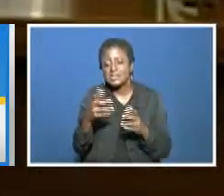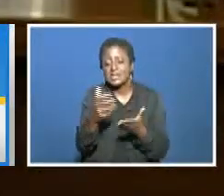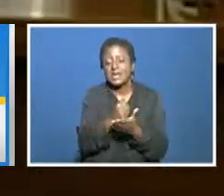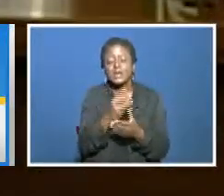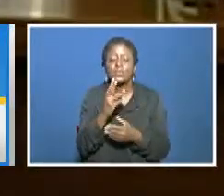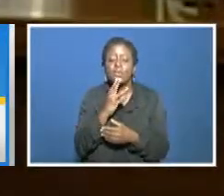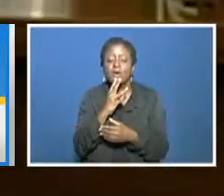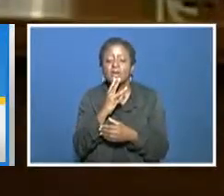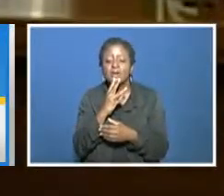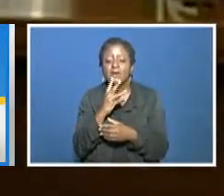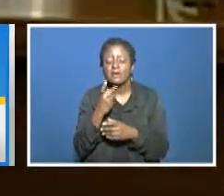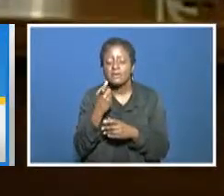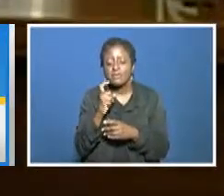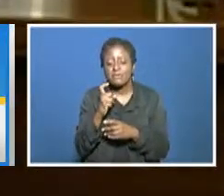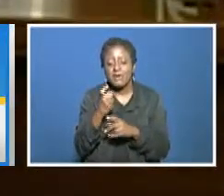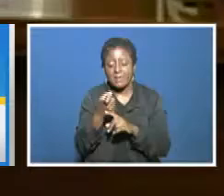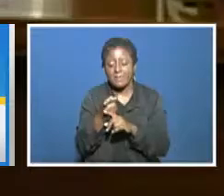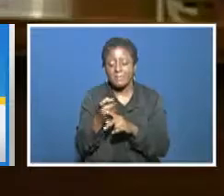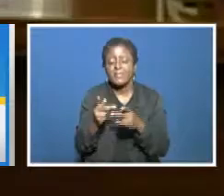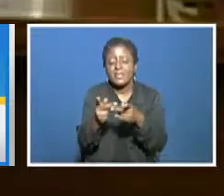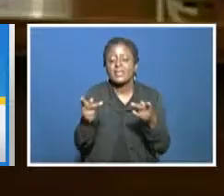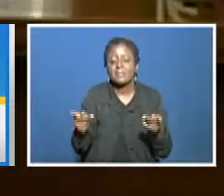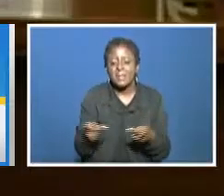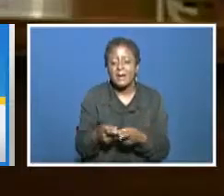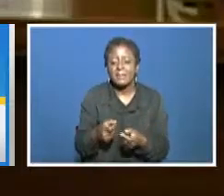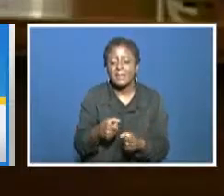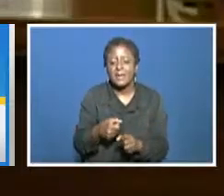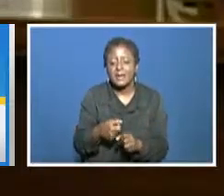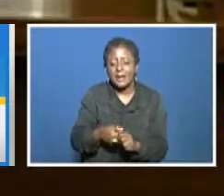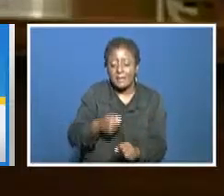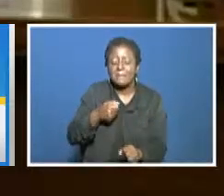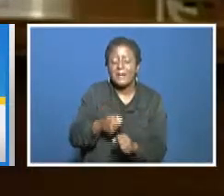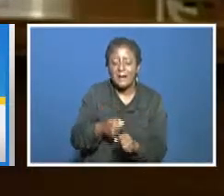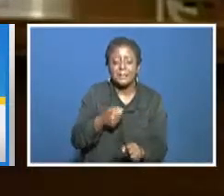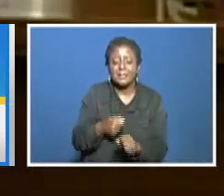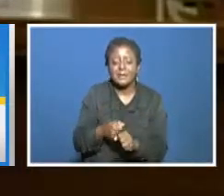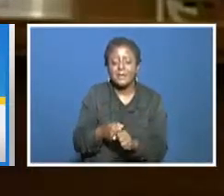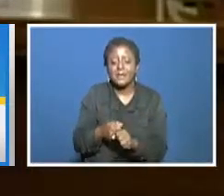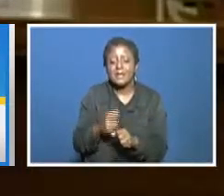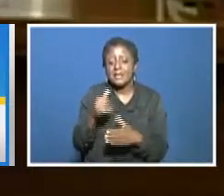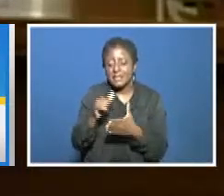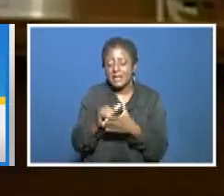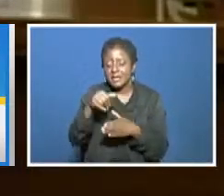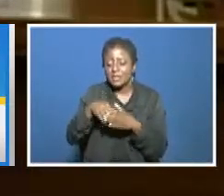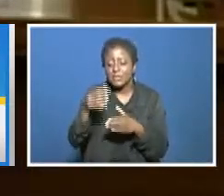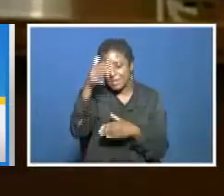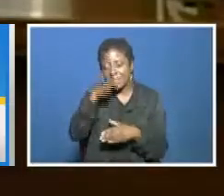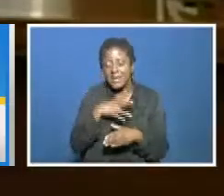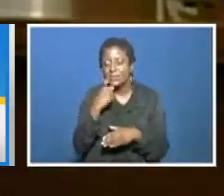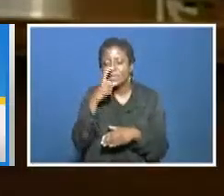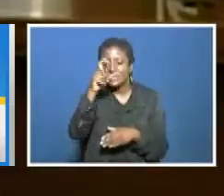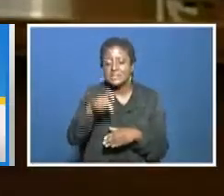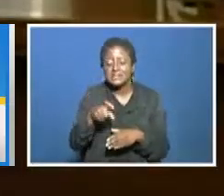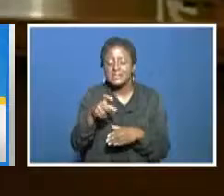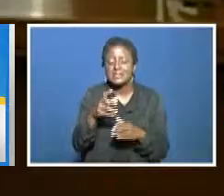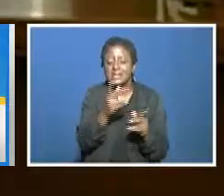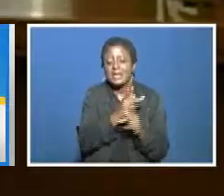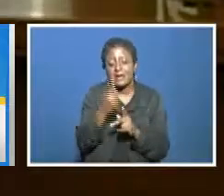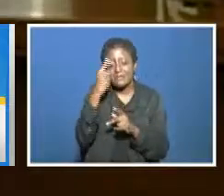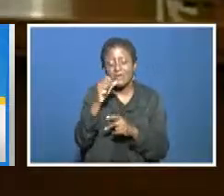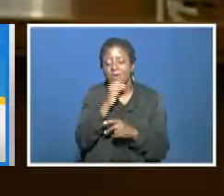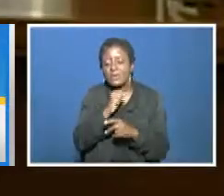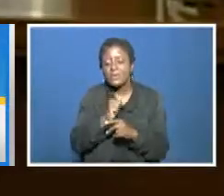man who had to care for an elderly relative. This was absolute hard, and it resulted